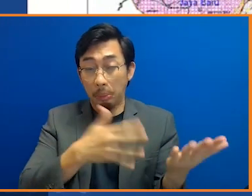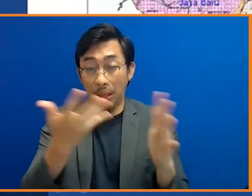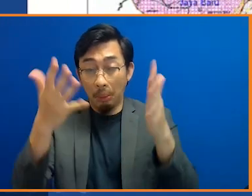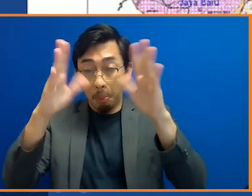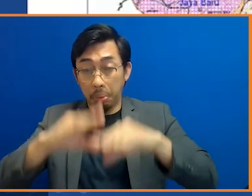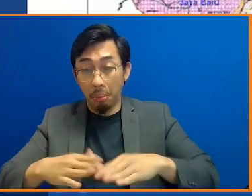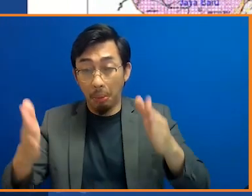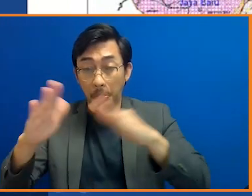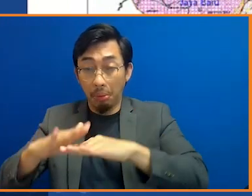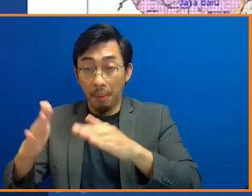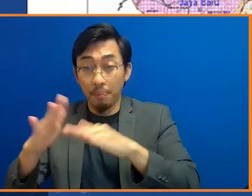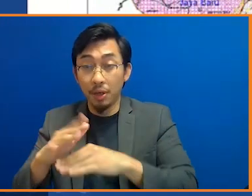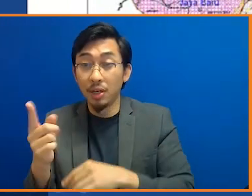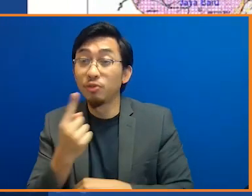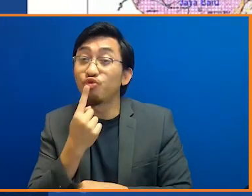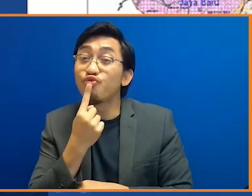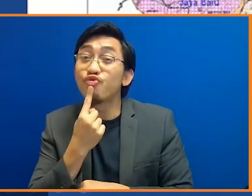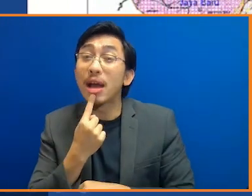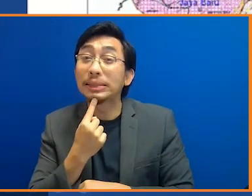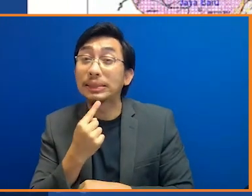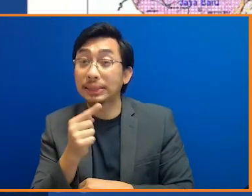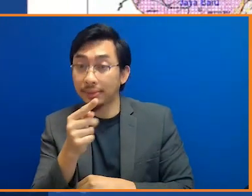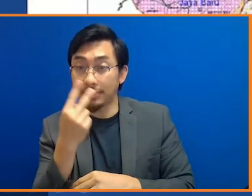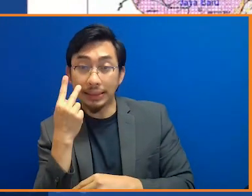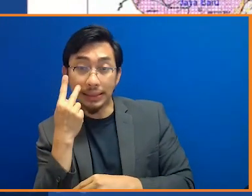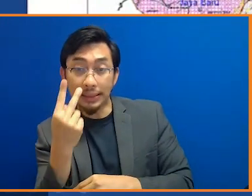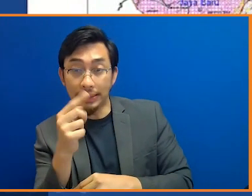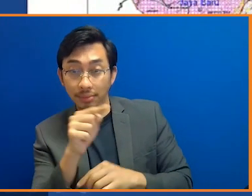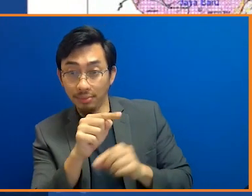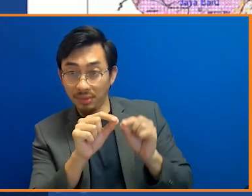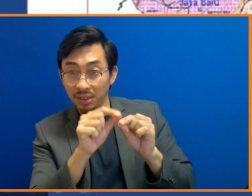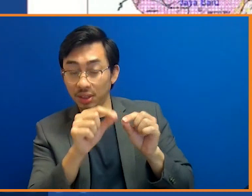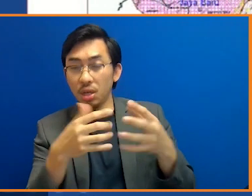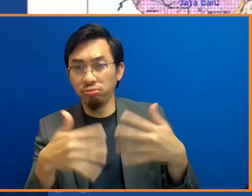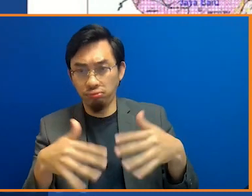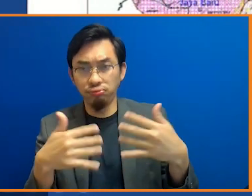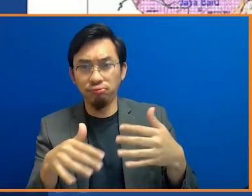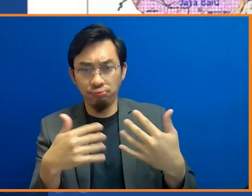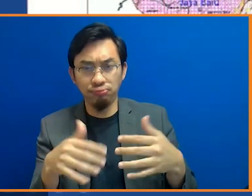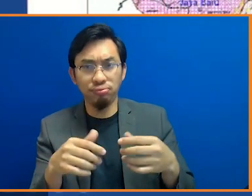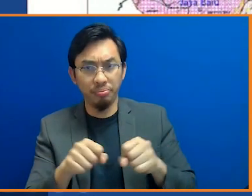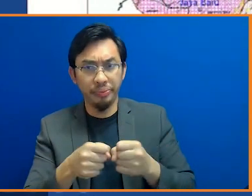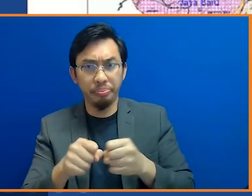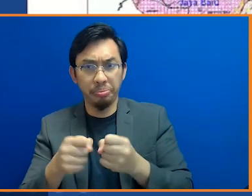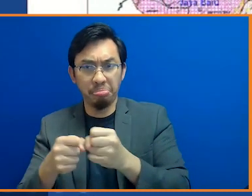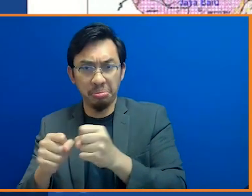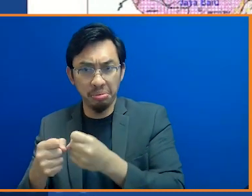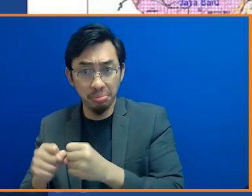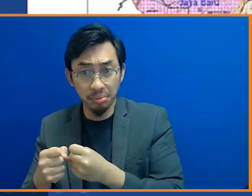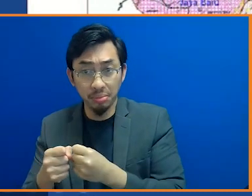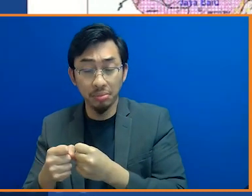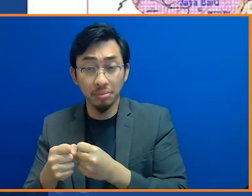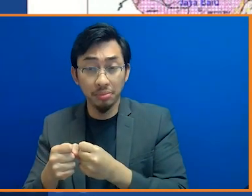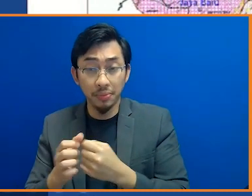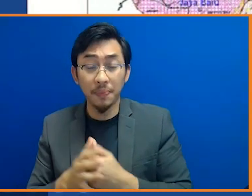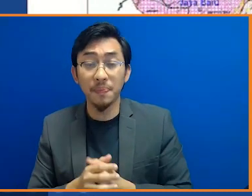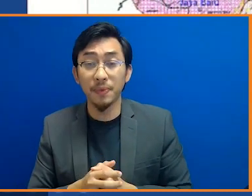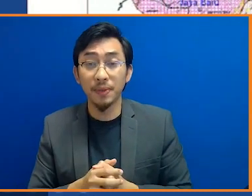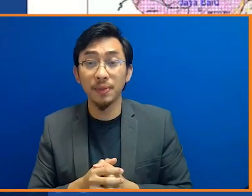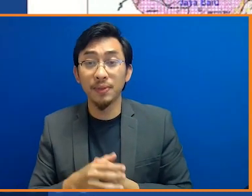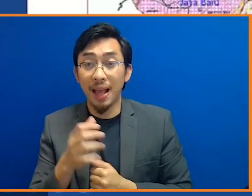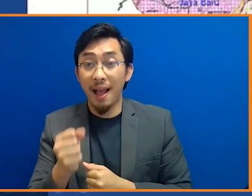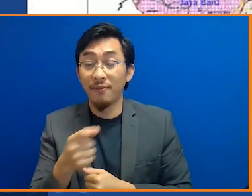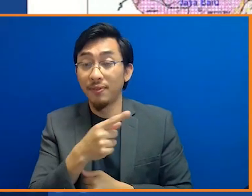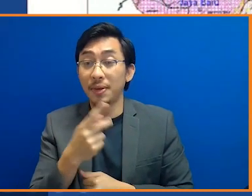totally destroyed, marked with the red over here. And then severely damaged is marked with the